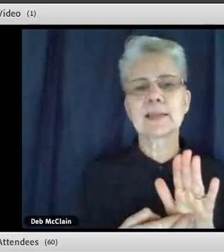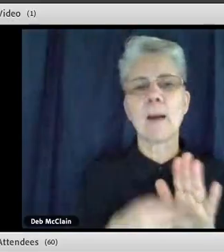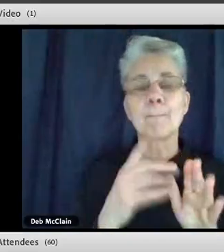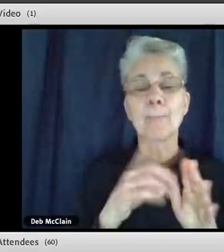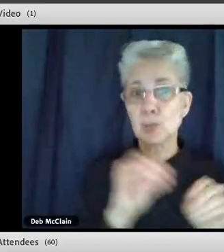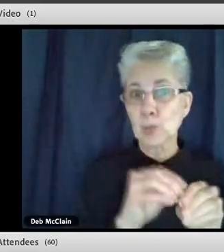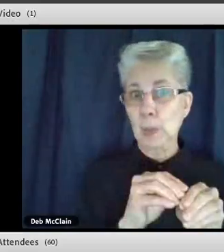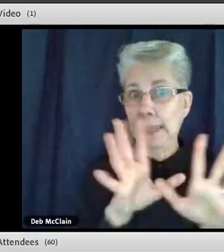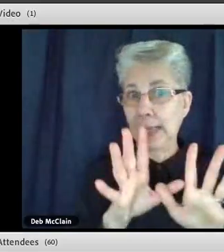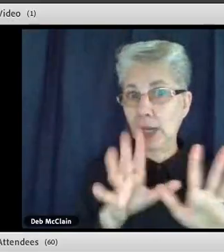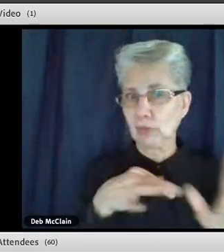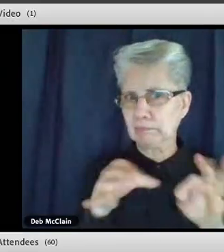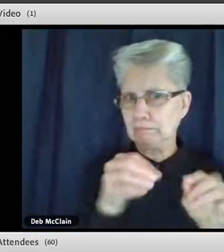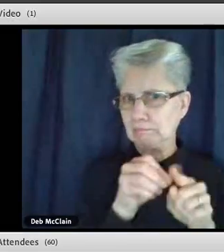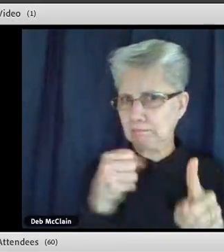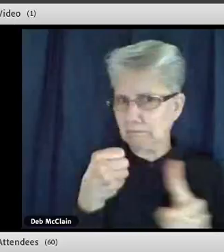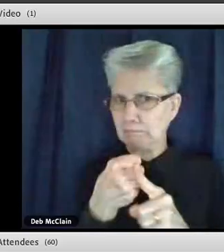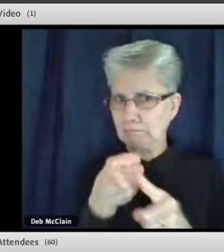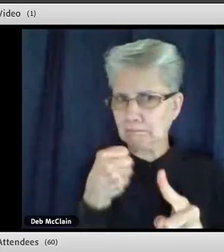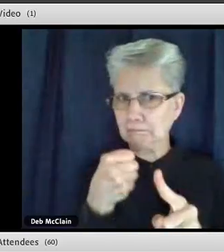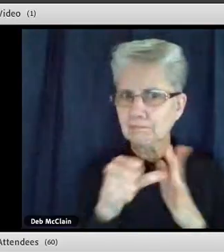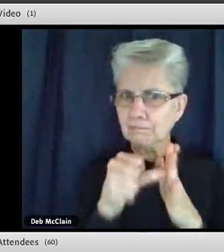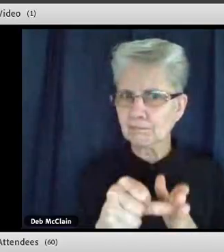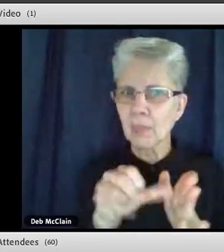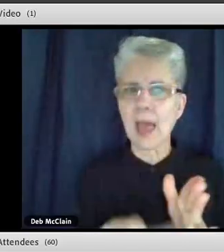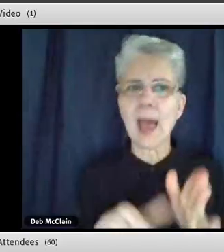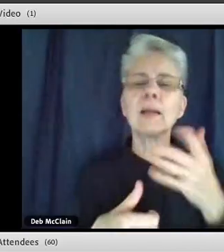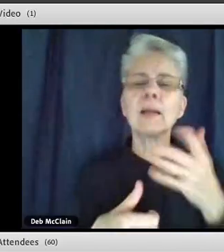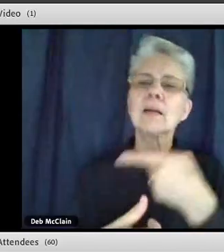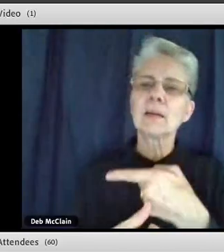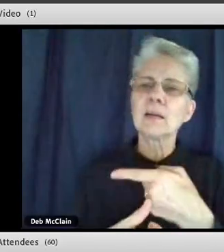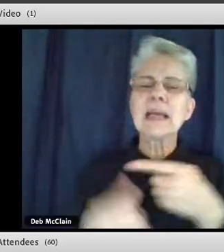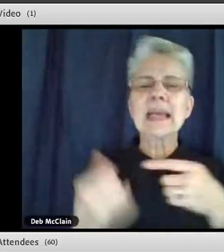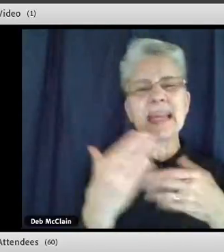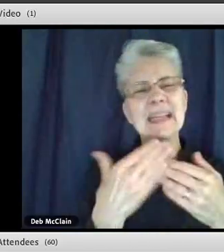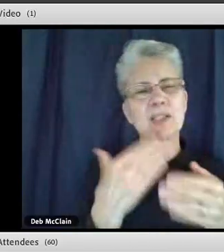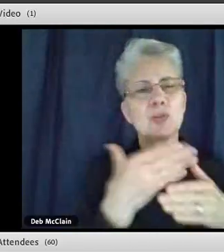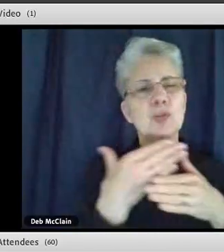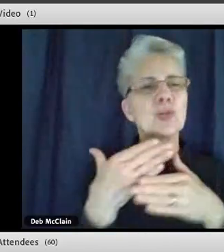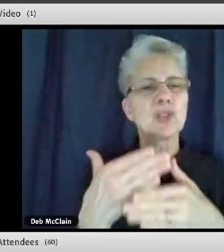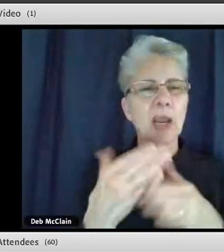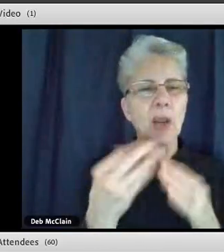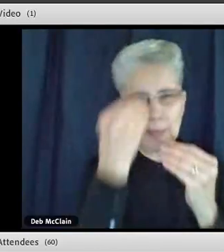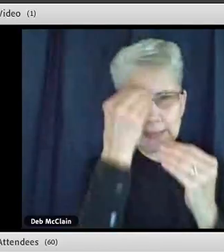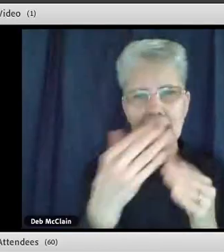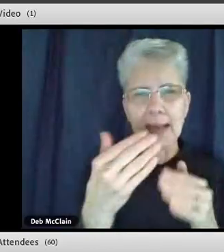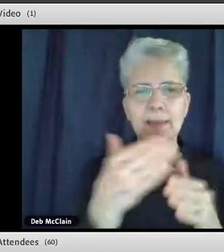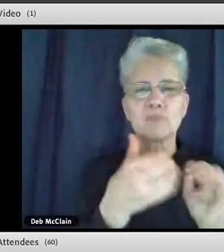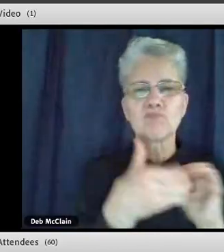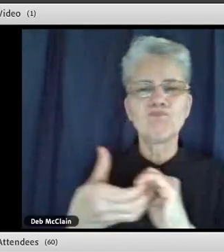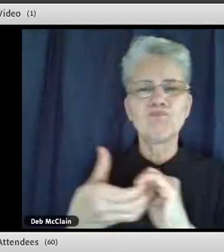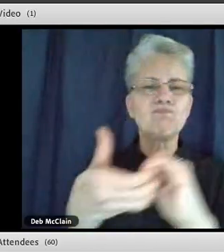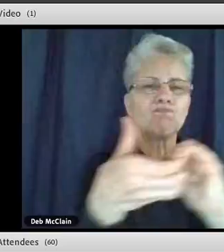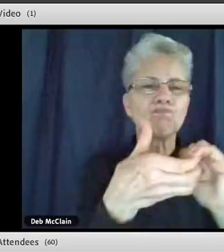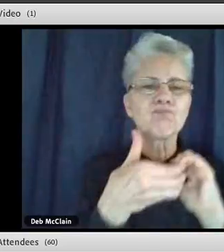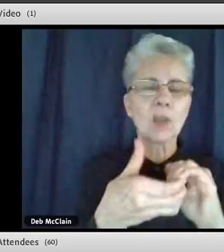why. So first of all, it's easier to share data within and between libraries. So if we're talking